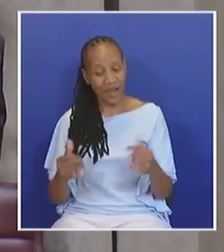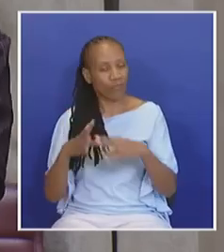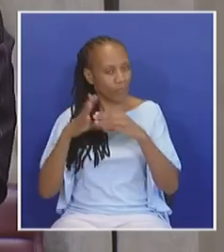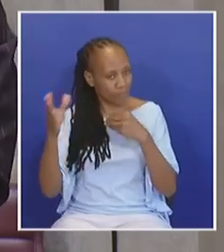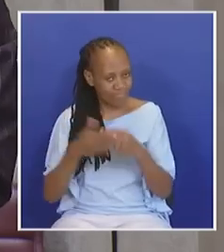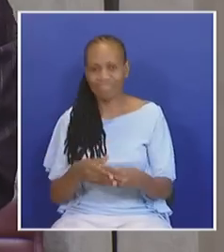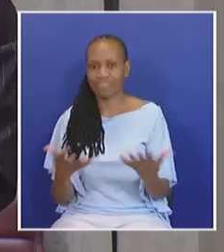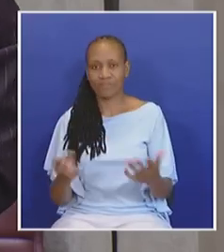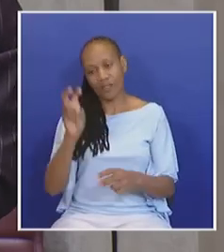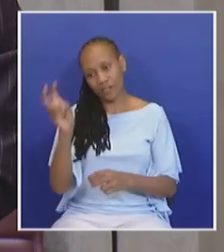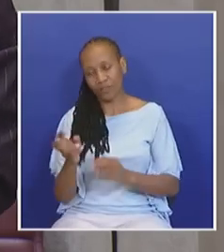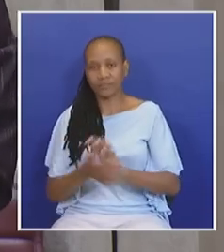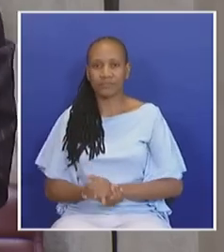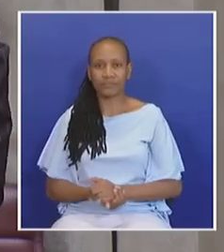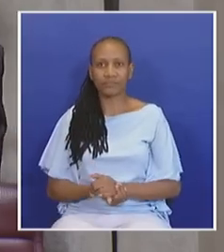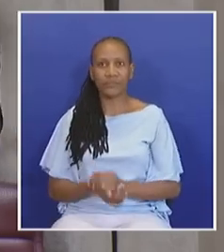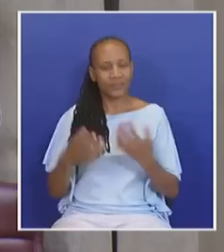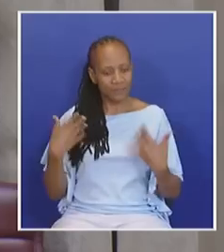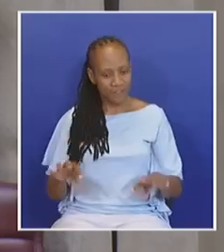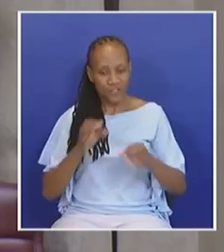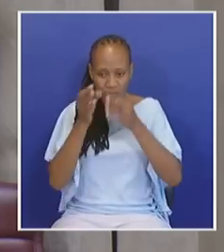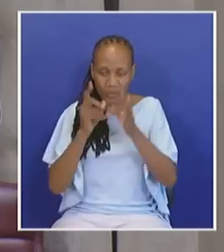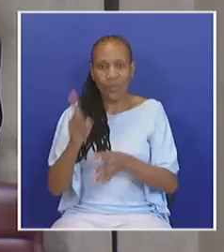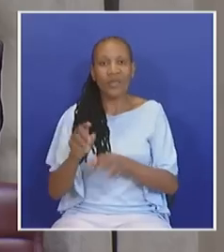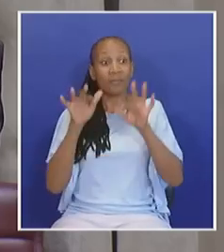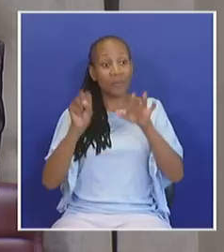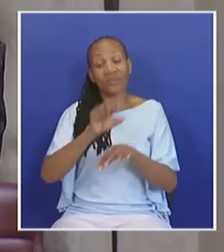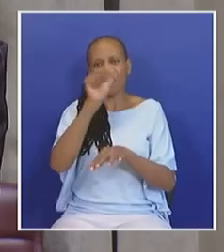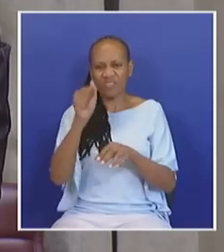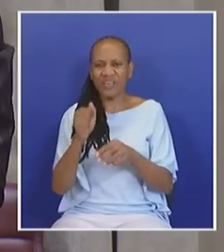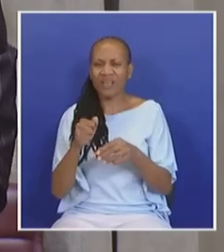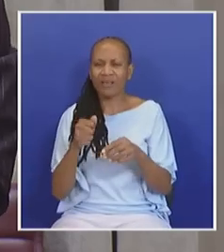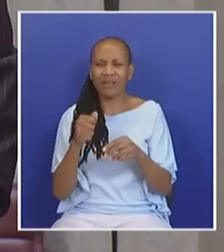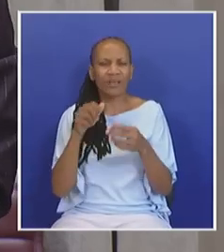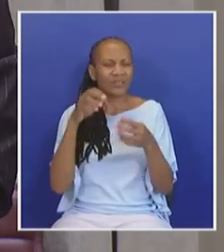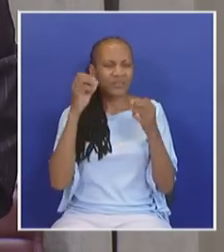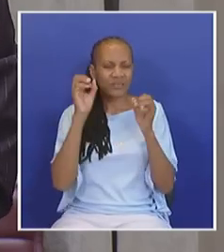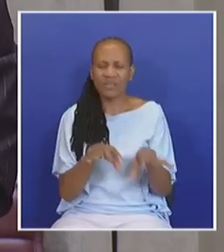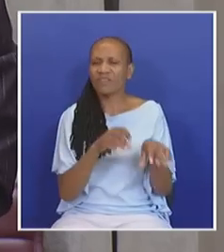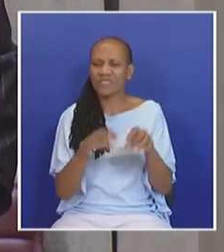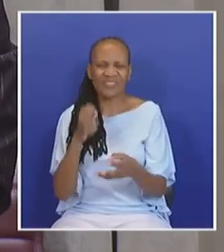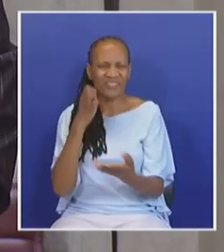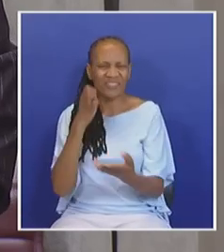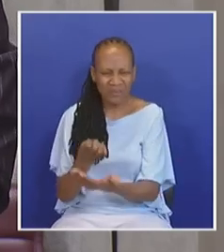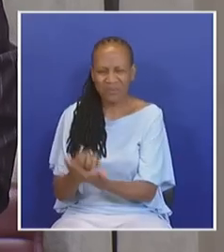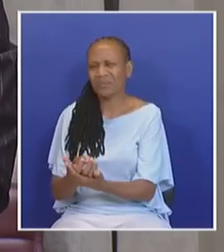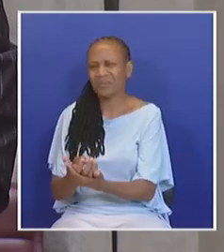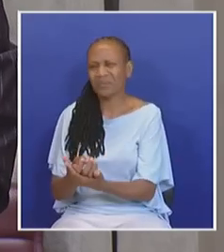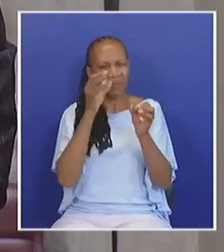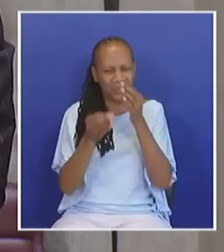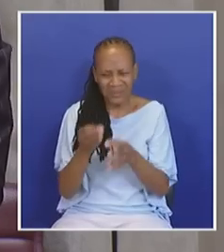have explored already, black South Africans continue to be disadvantaged economically and socially in ways which many white South